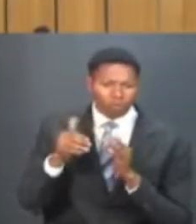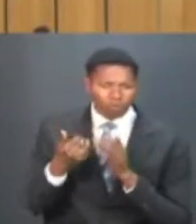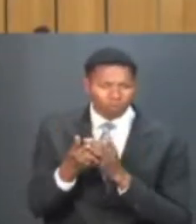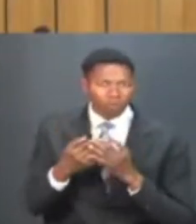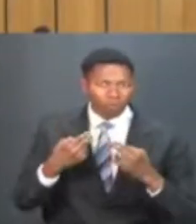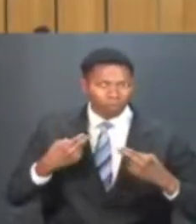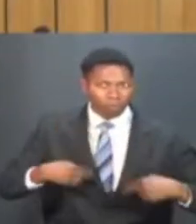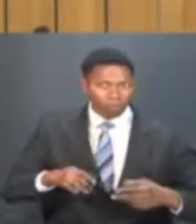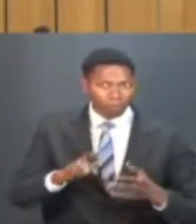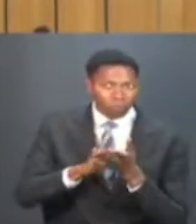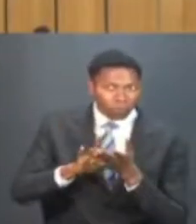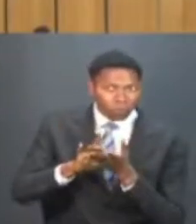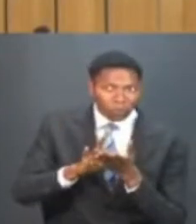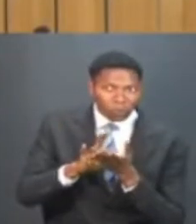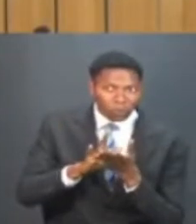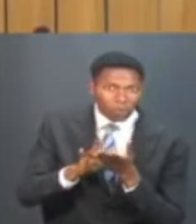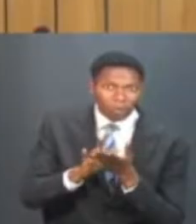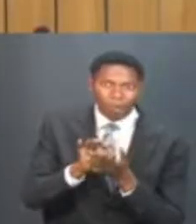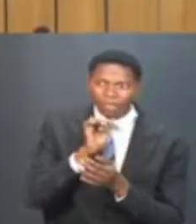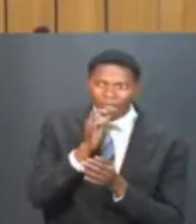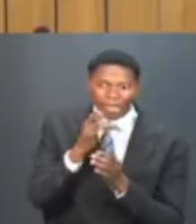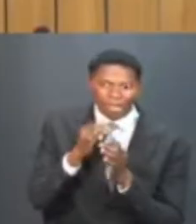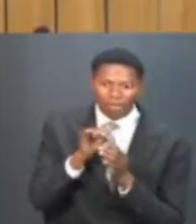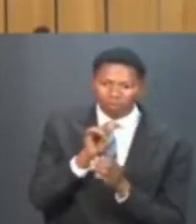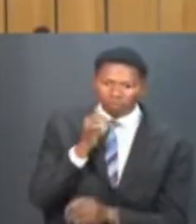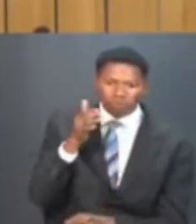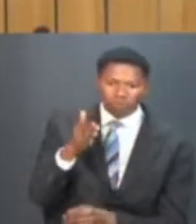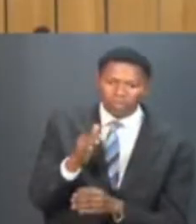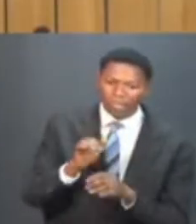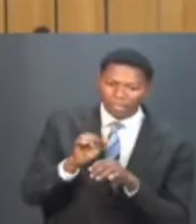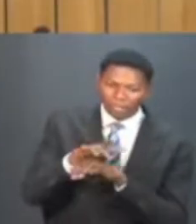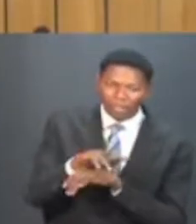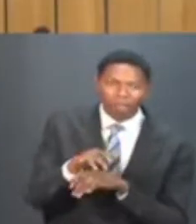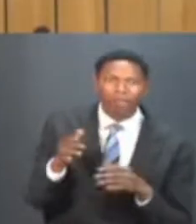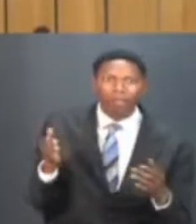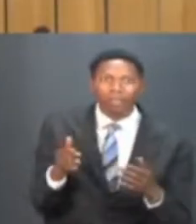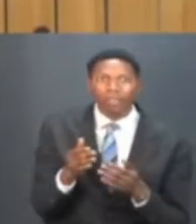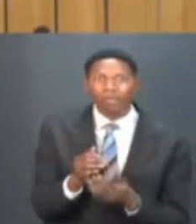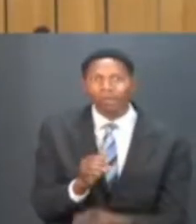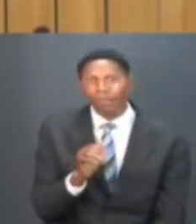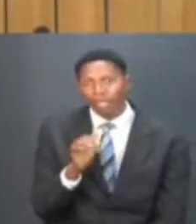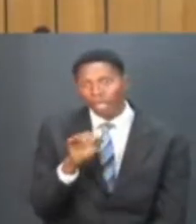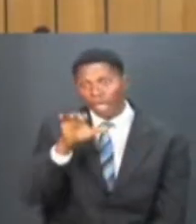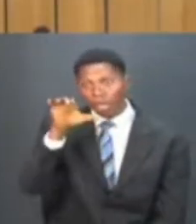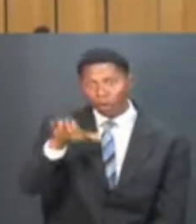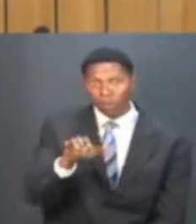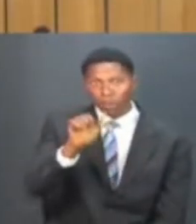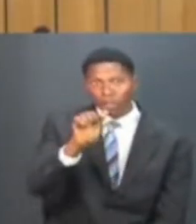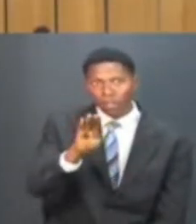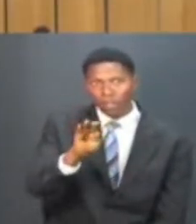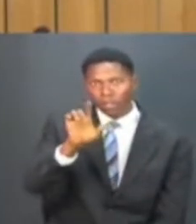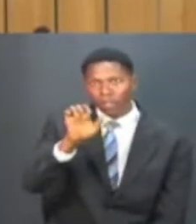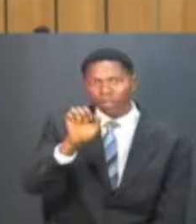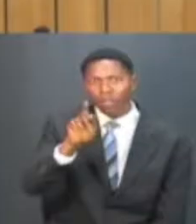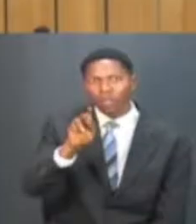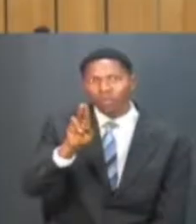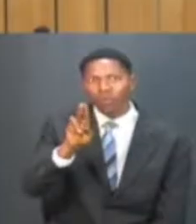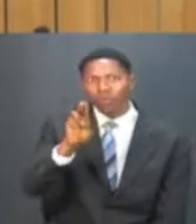limited, costly, and less effective. In Ablekumanov, as in many